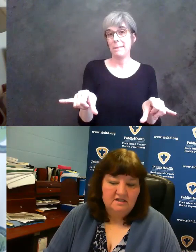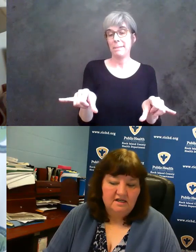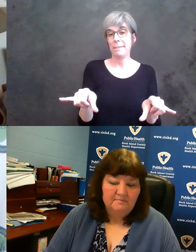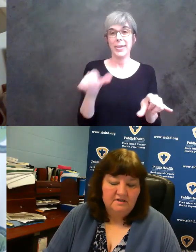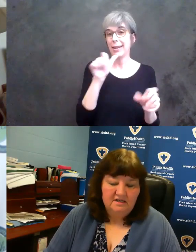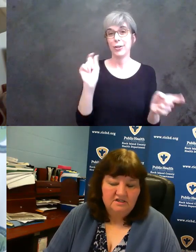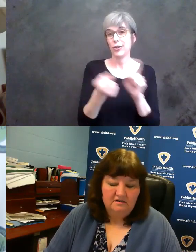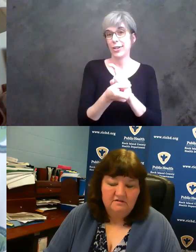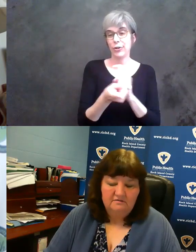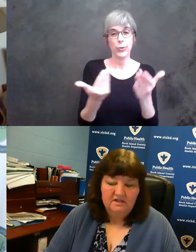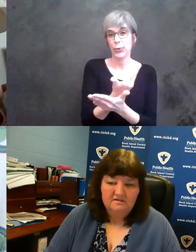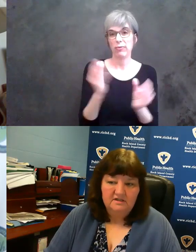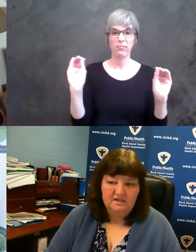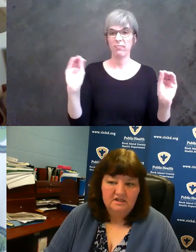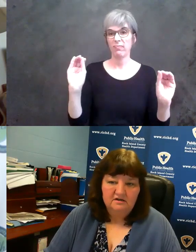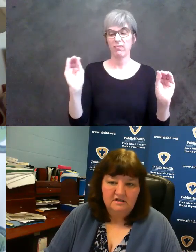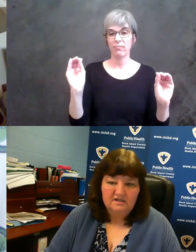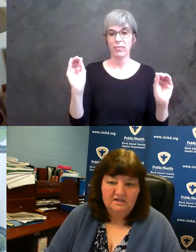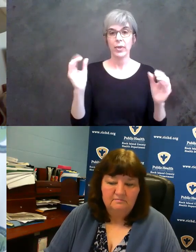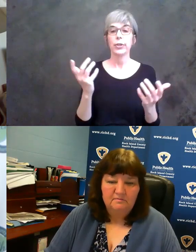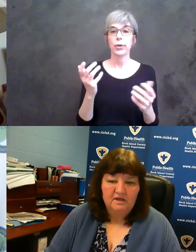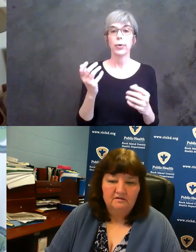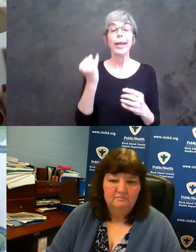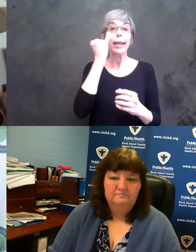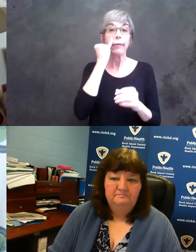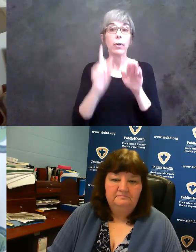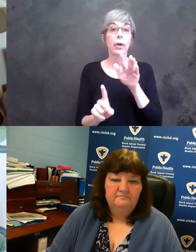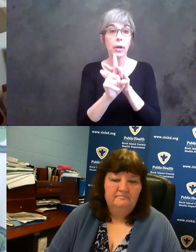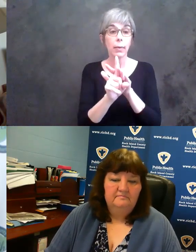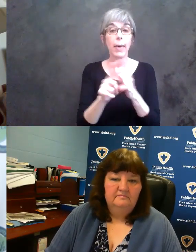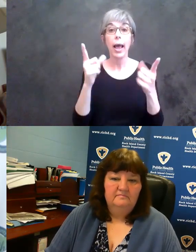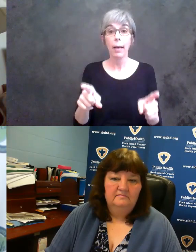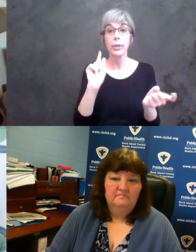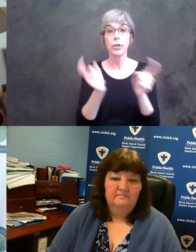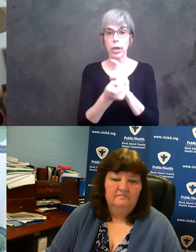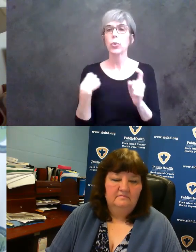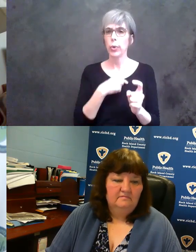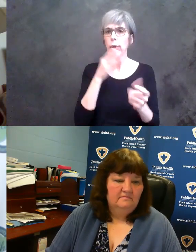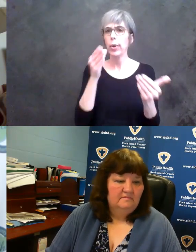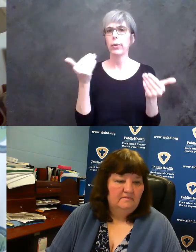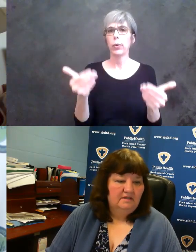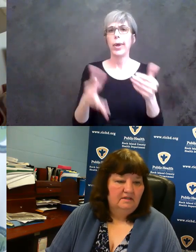with any changes that happen in each county, we can certainly share in a timely manner.